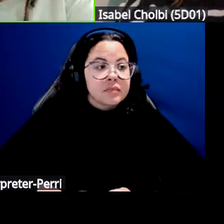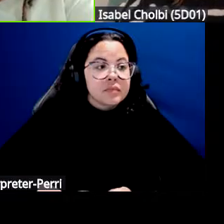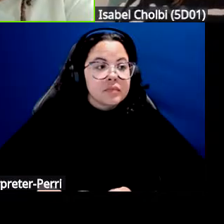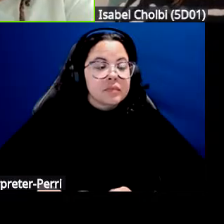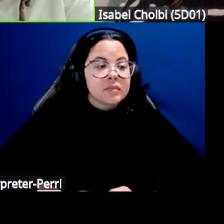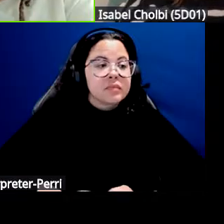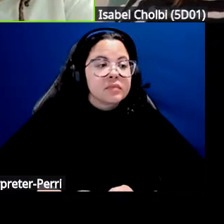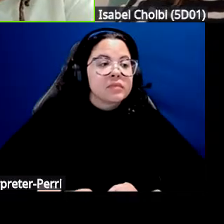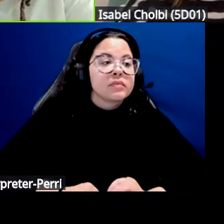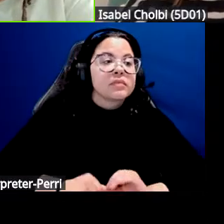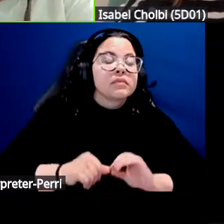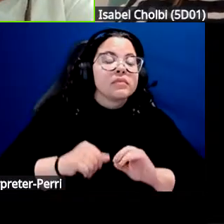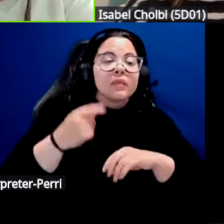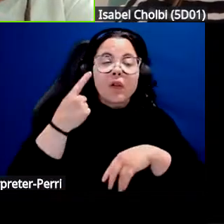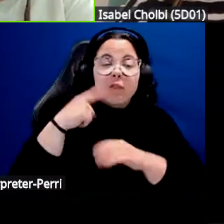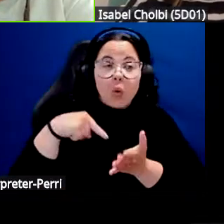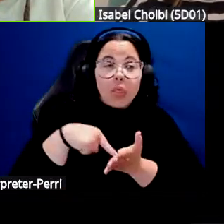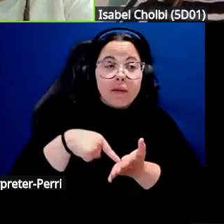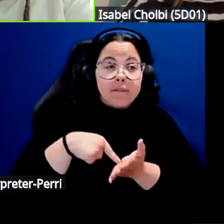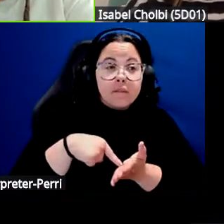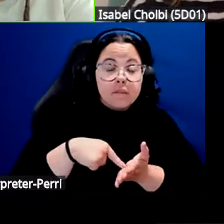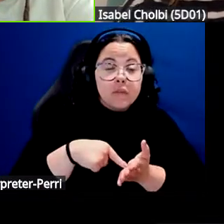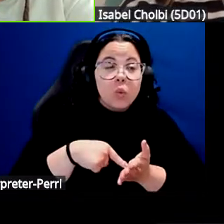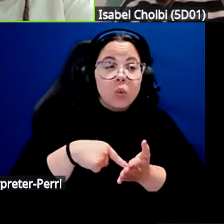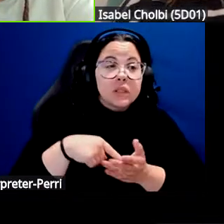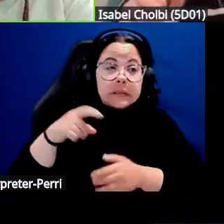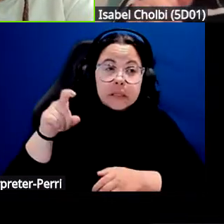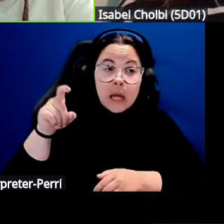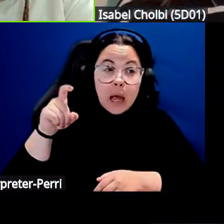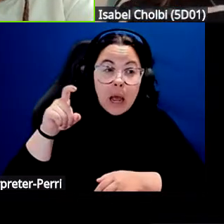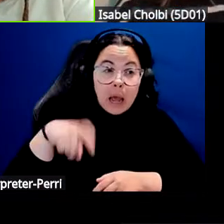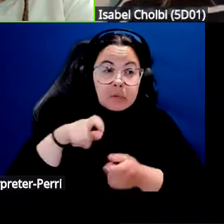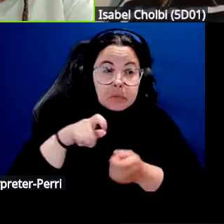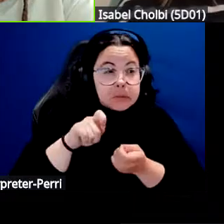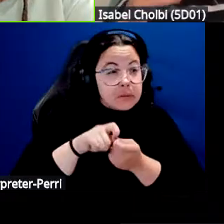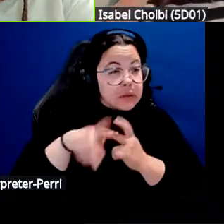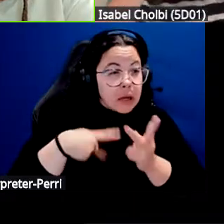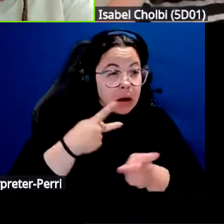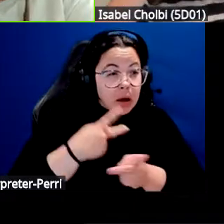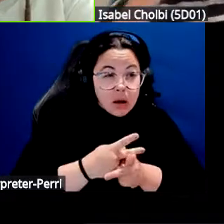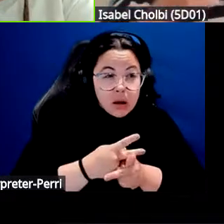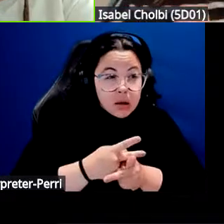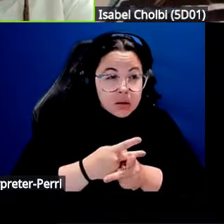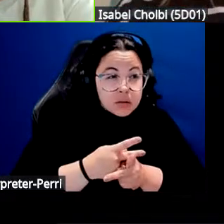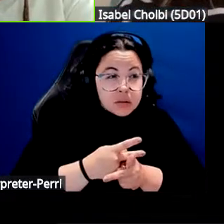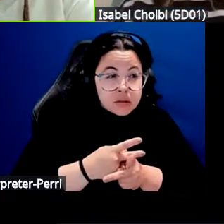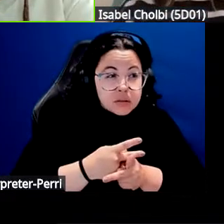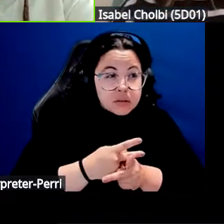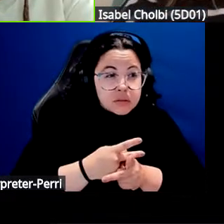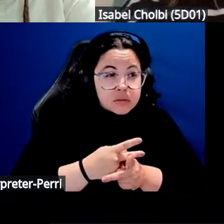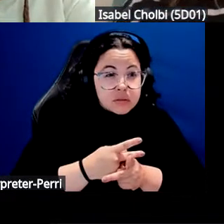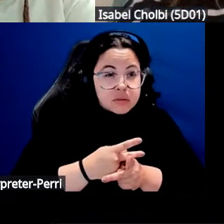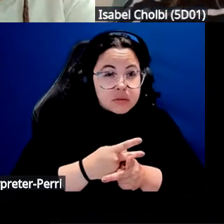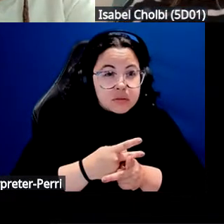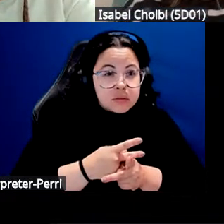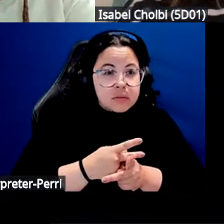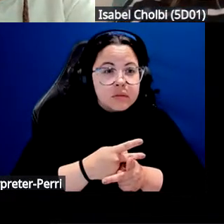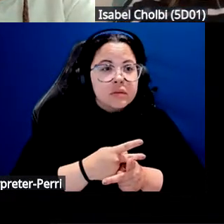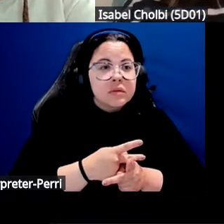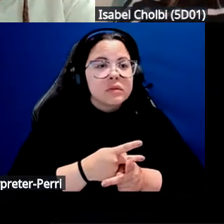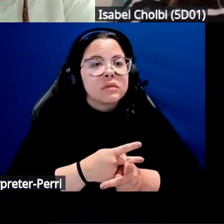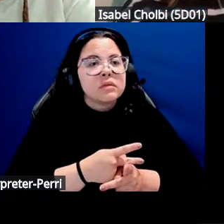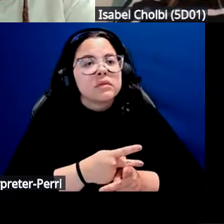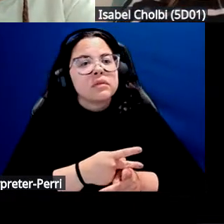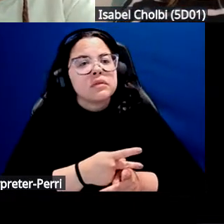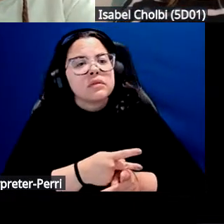Now, as far as the invoice, does it has to have to be a certain type of invoice or Mr. Montague's is provided